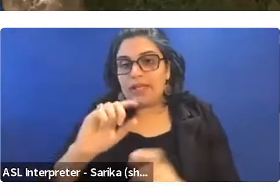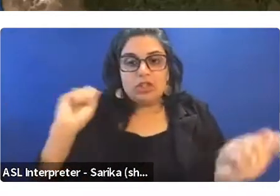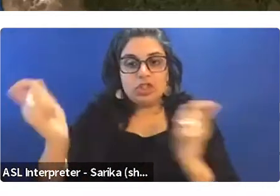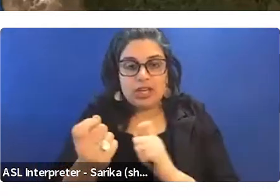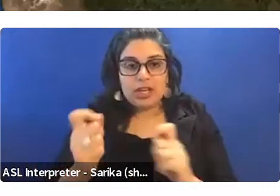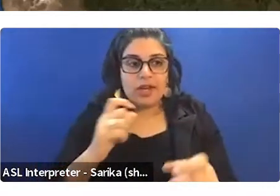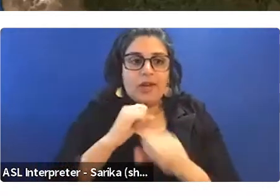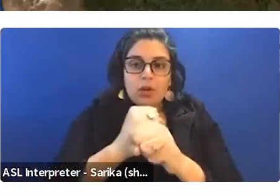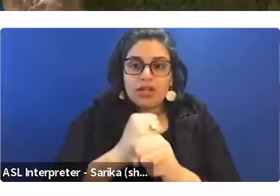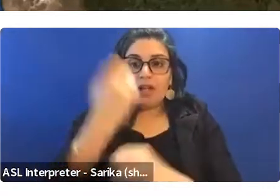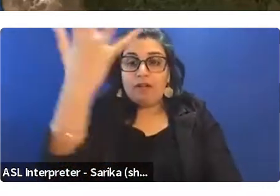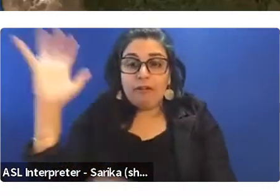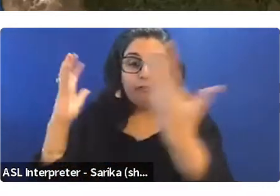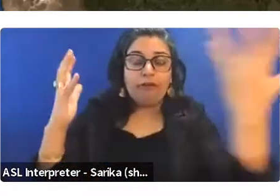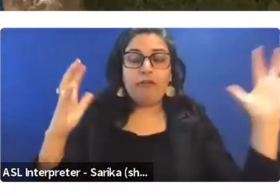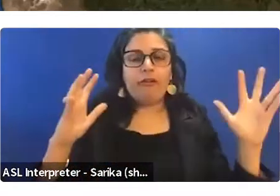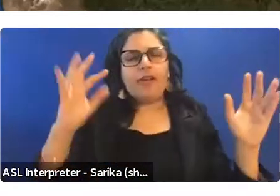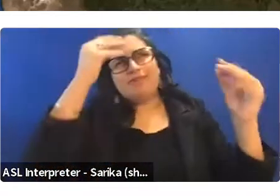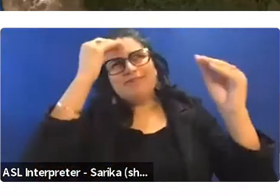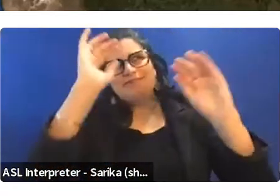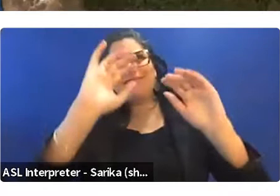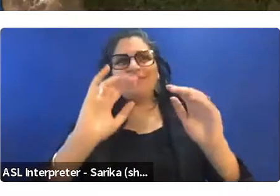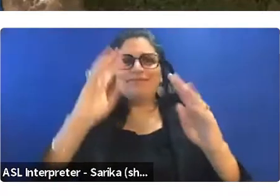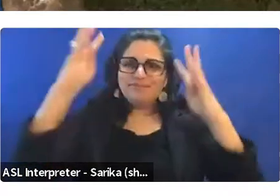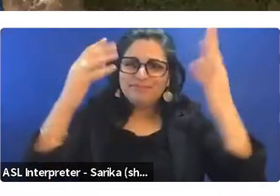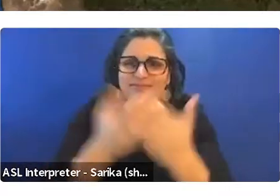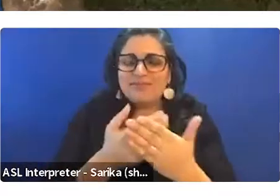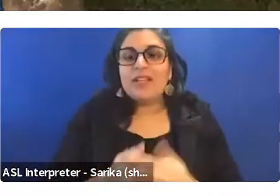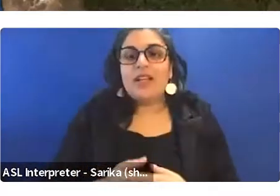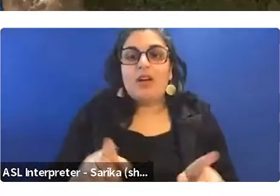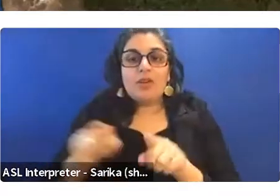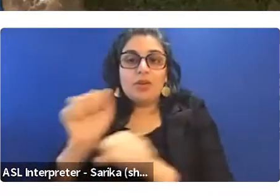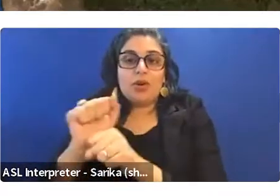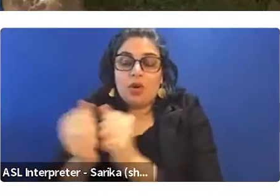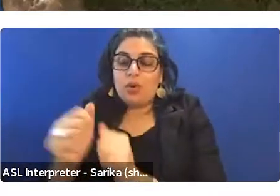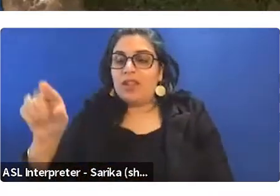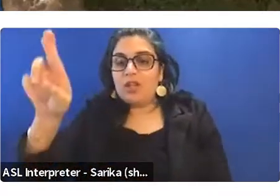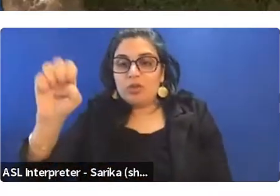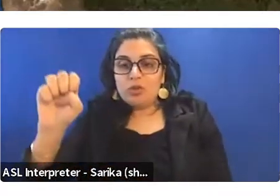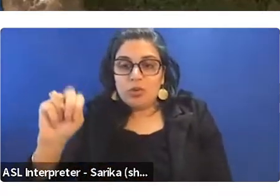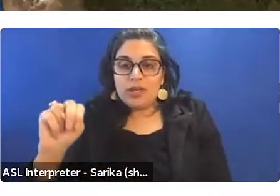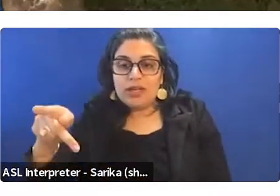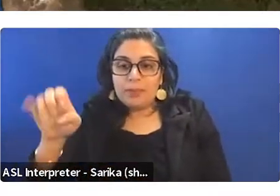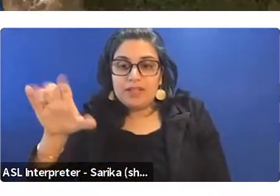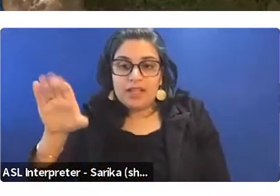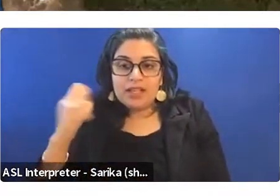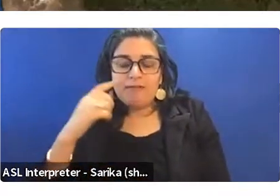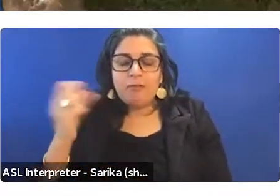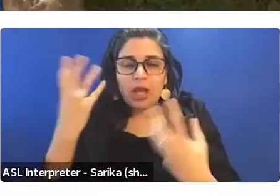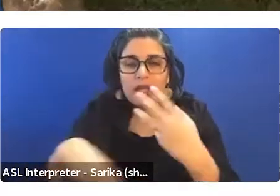and also thinking about innovation and so on. I also worked with Greenpeace for a number of years and